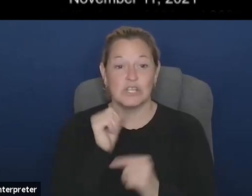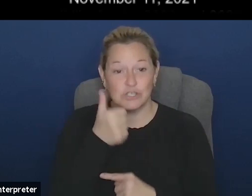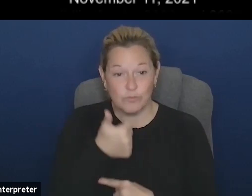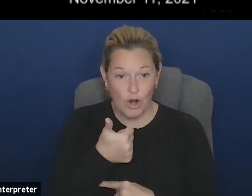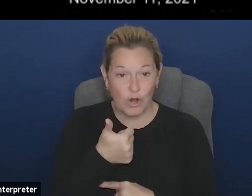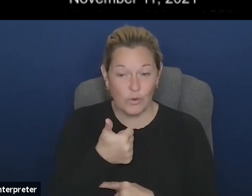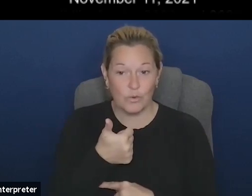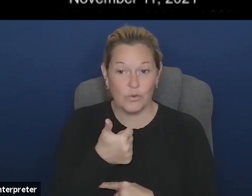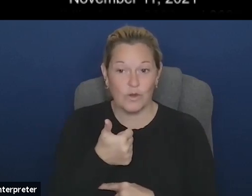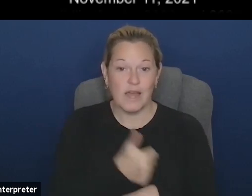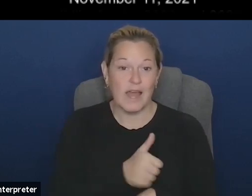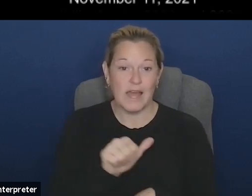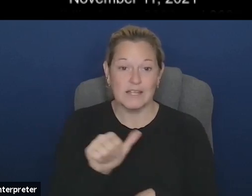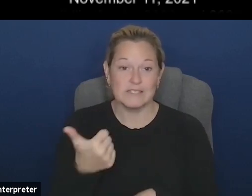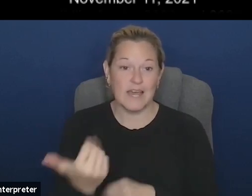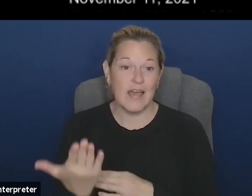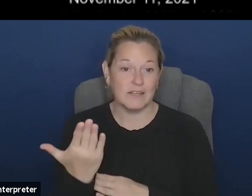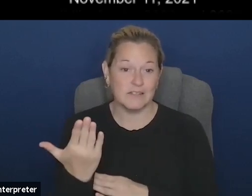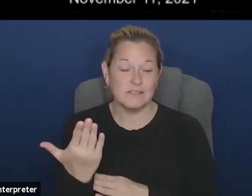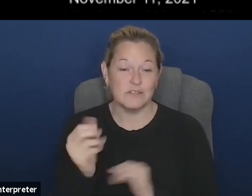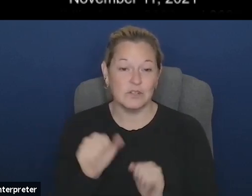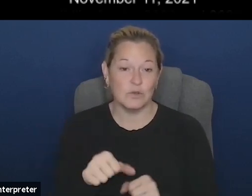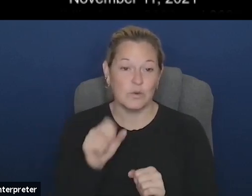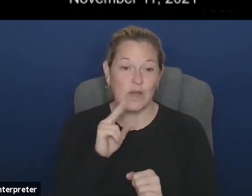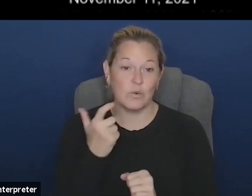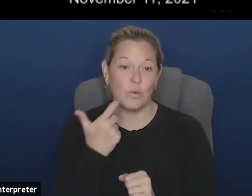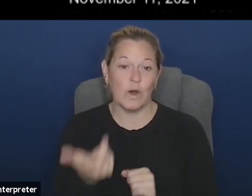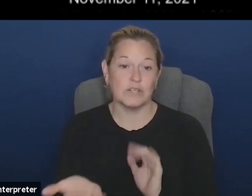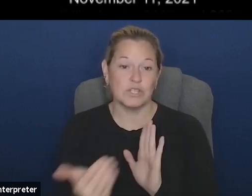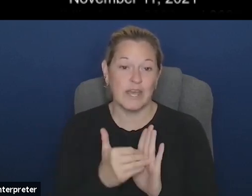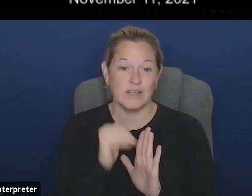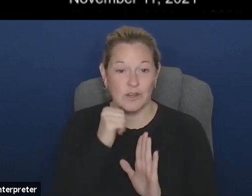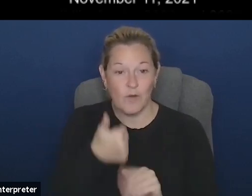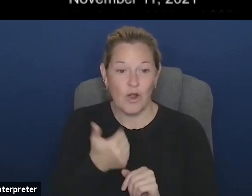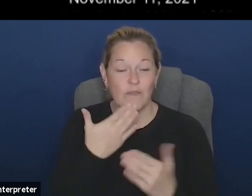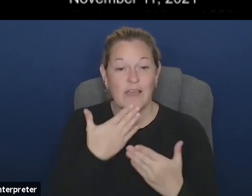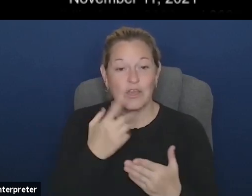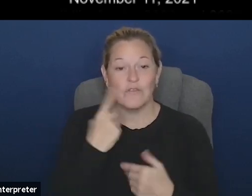So you can tune in again tomorrow to hear more. So thank you both so much for joining us today. We really appreciate it.